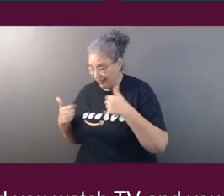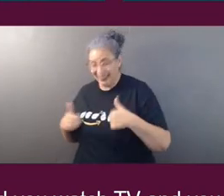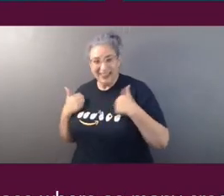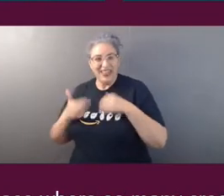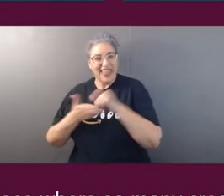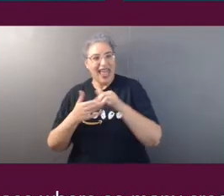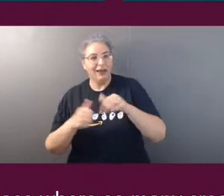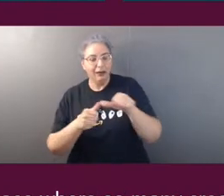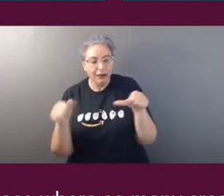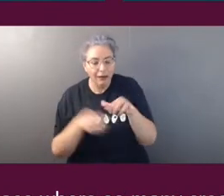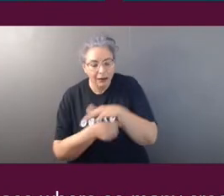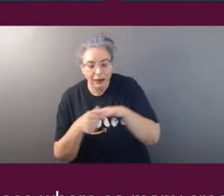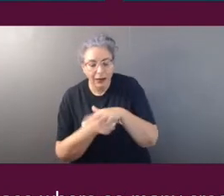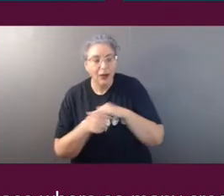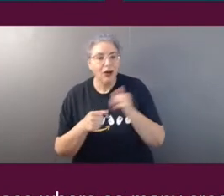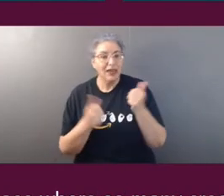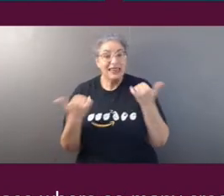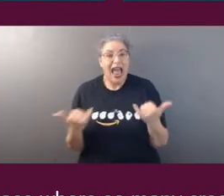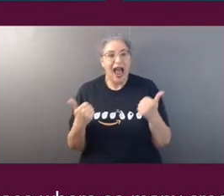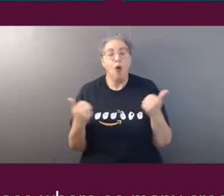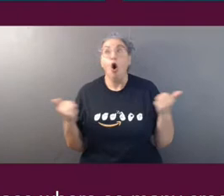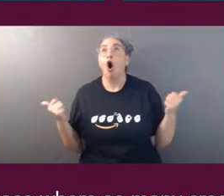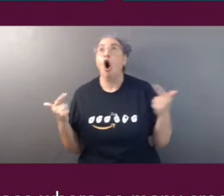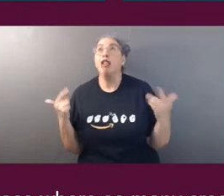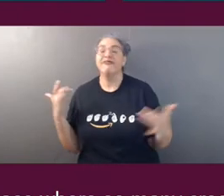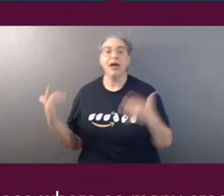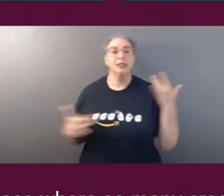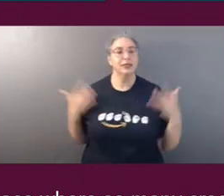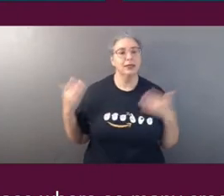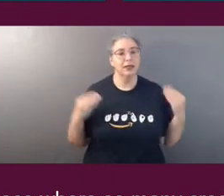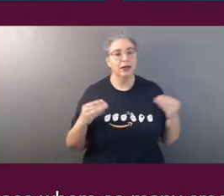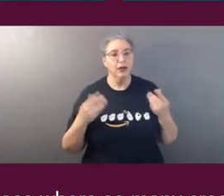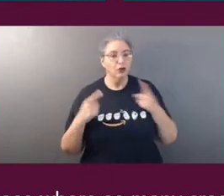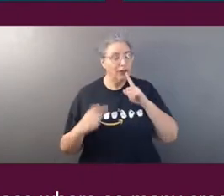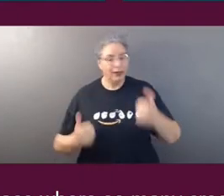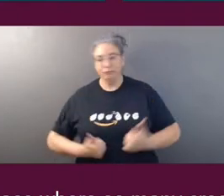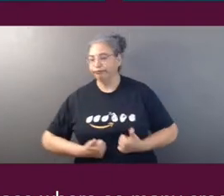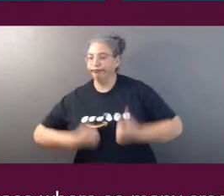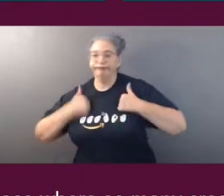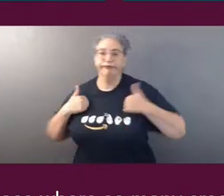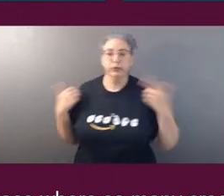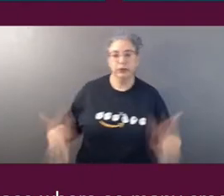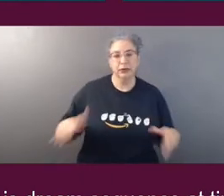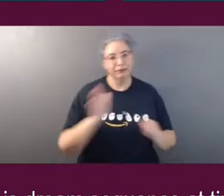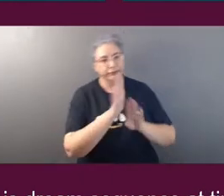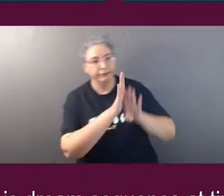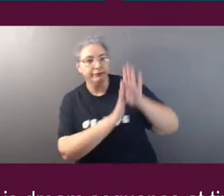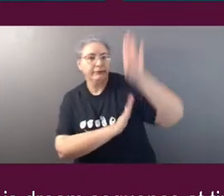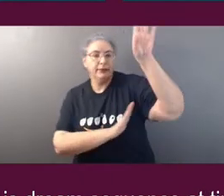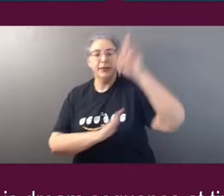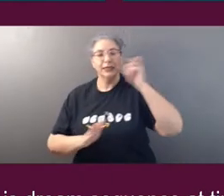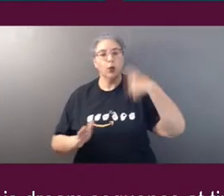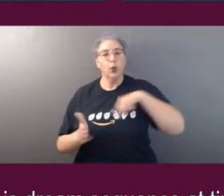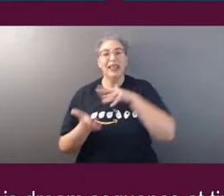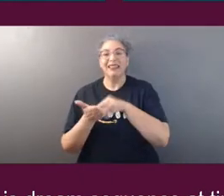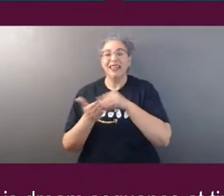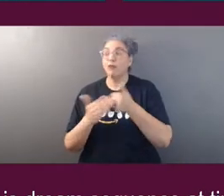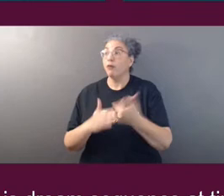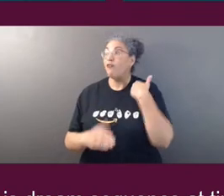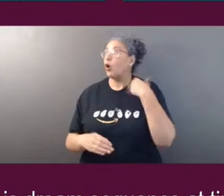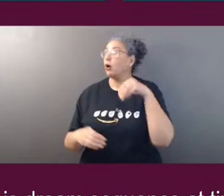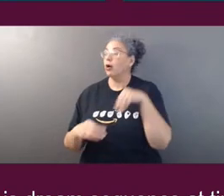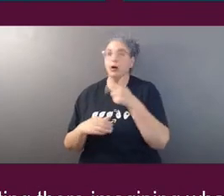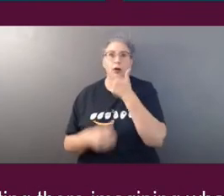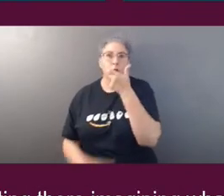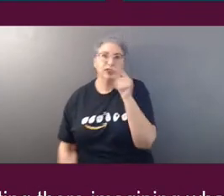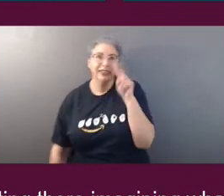many creatives are thriving, because we all lived in this like dream sequence at times, just in front of the television screen,